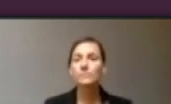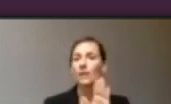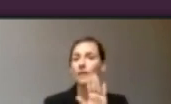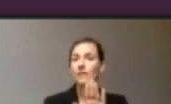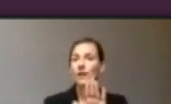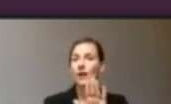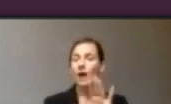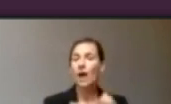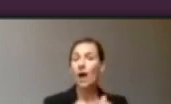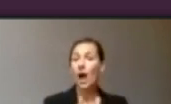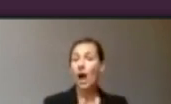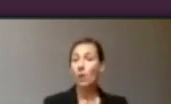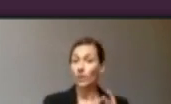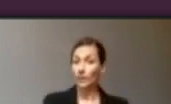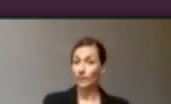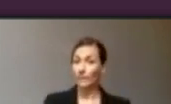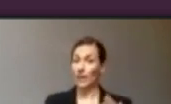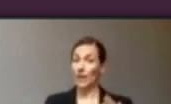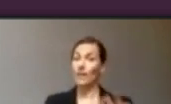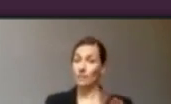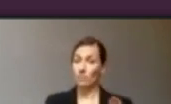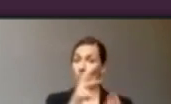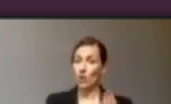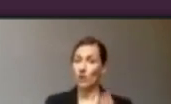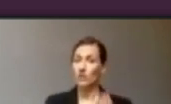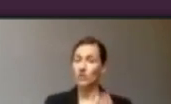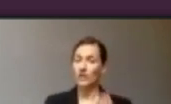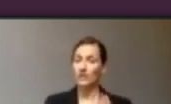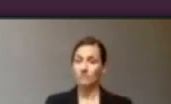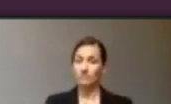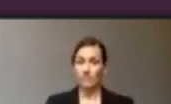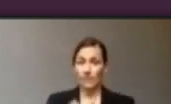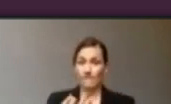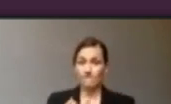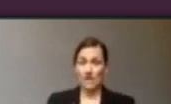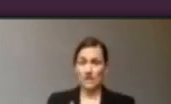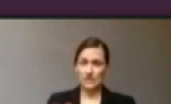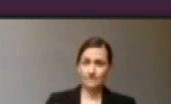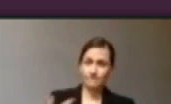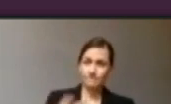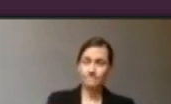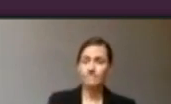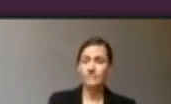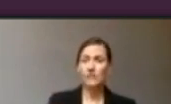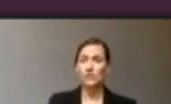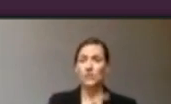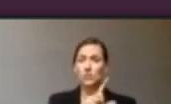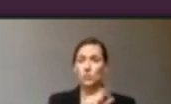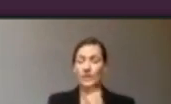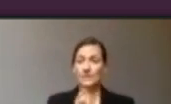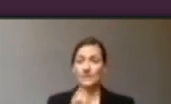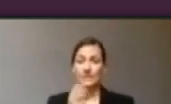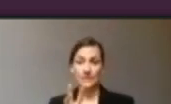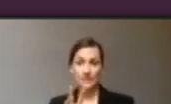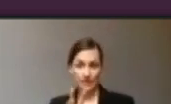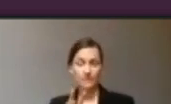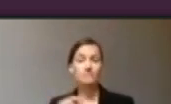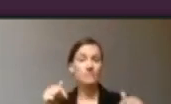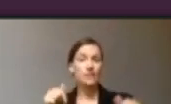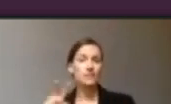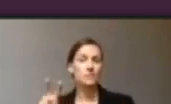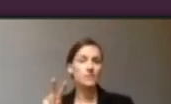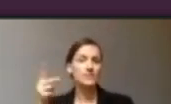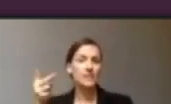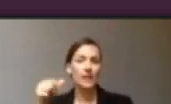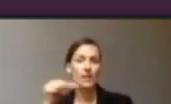project began, we were first awarded the grant in 2016. This was the second Social